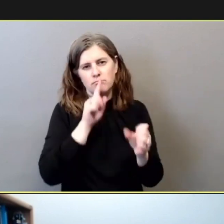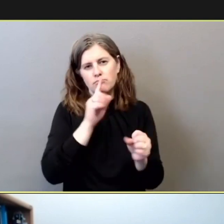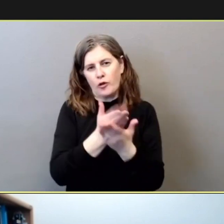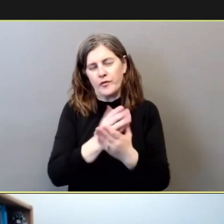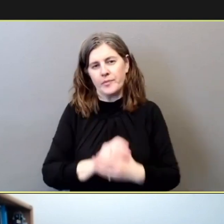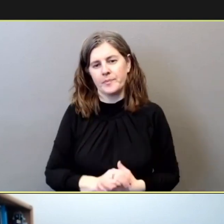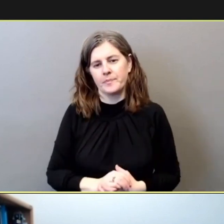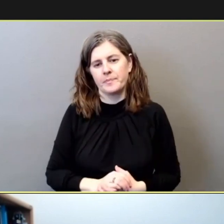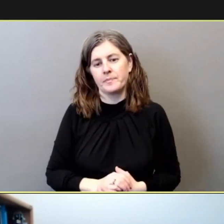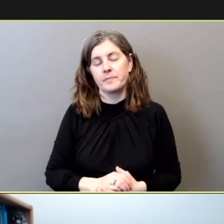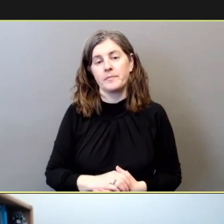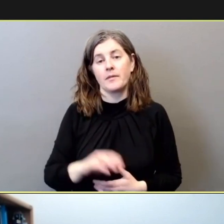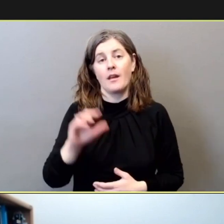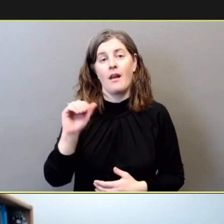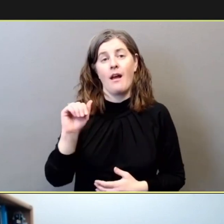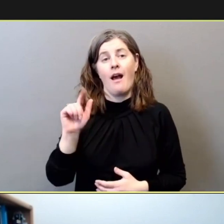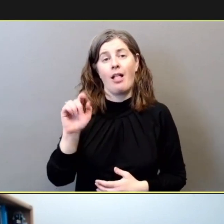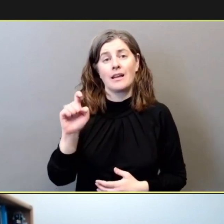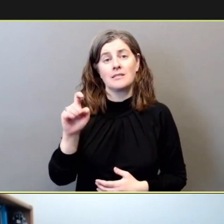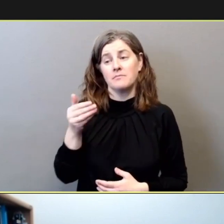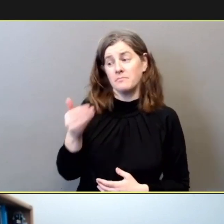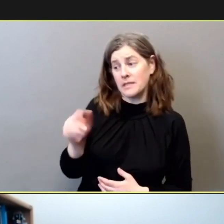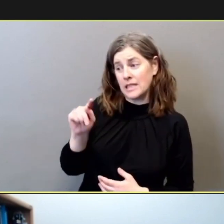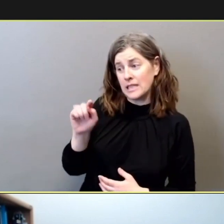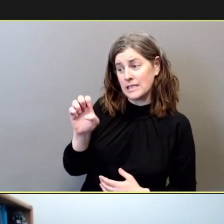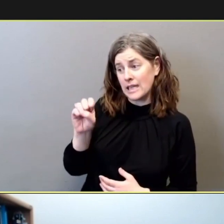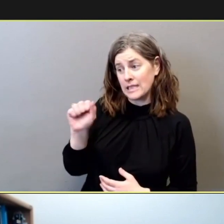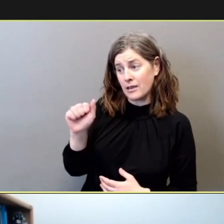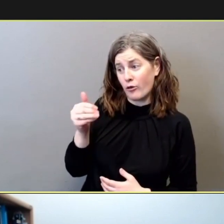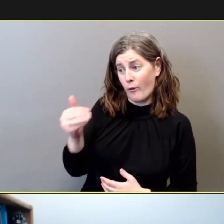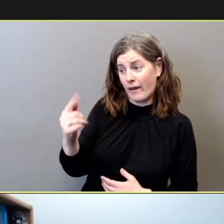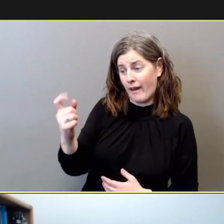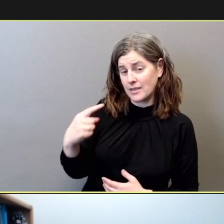Thank you, everyone. Tessa, you are next. Go ahead.